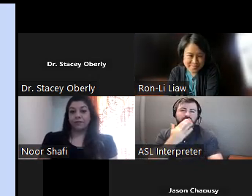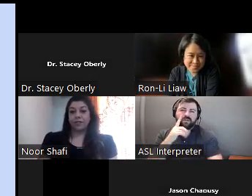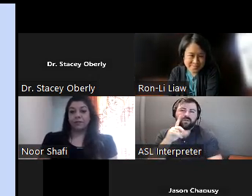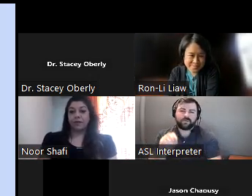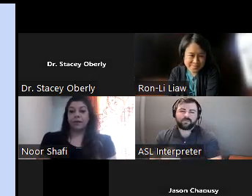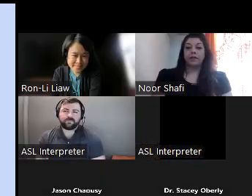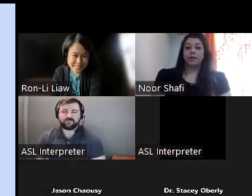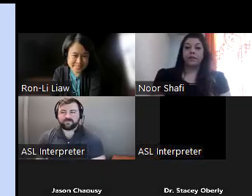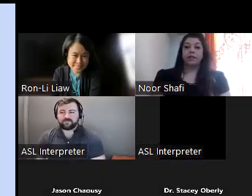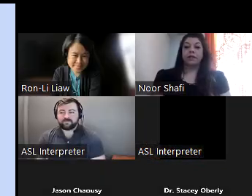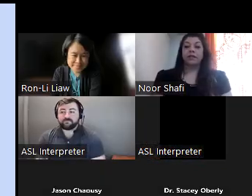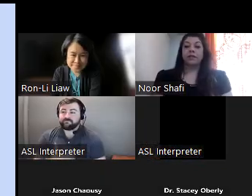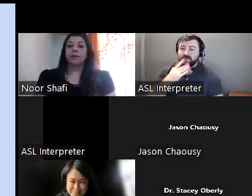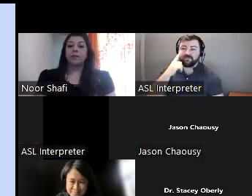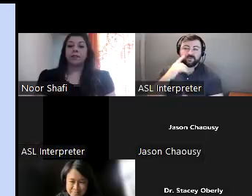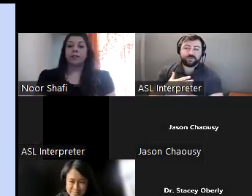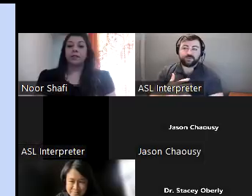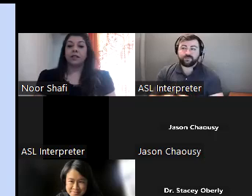Awesome. Thank you for sharing.